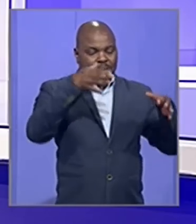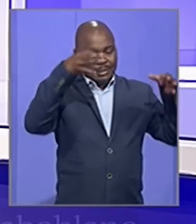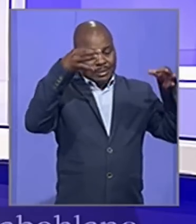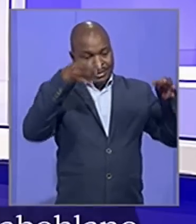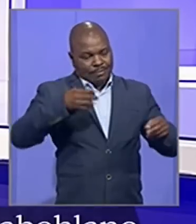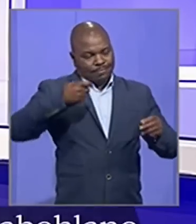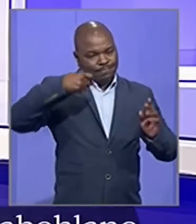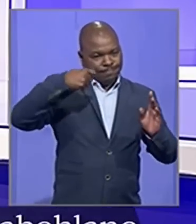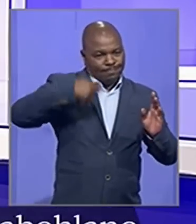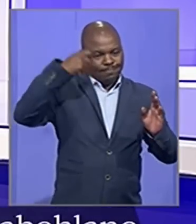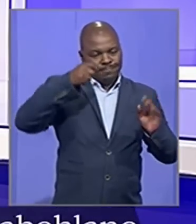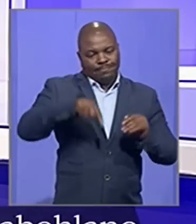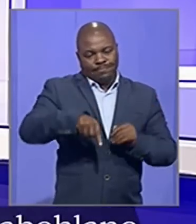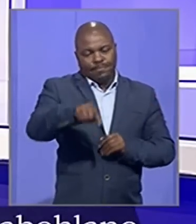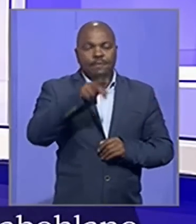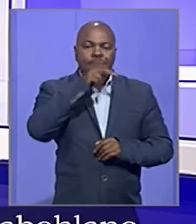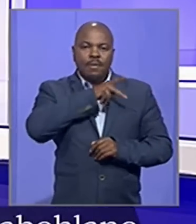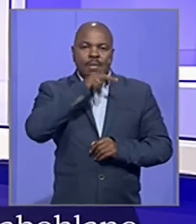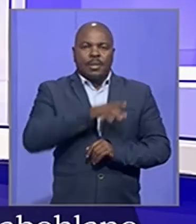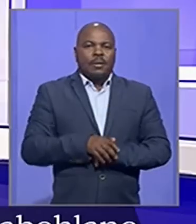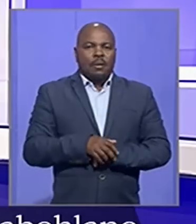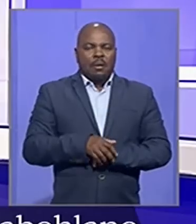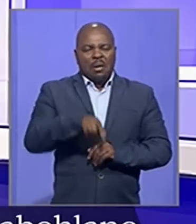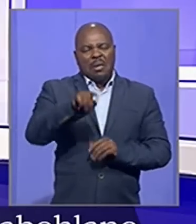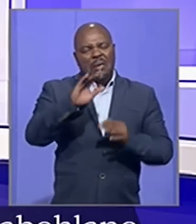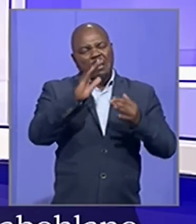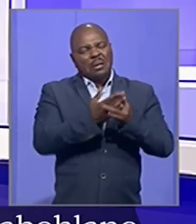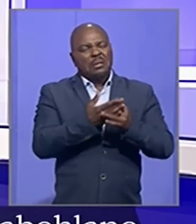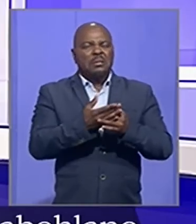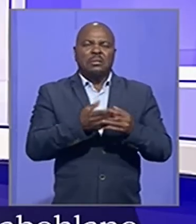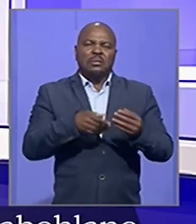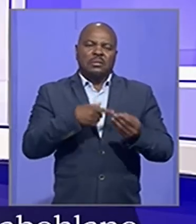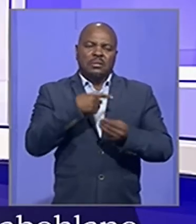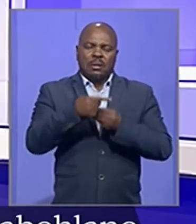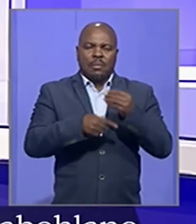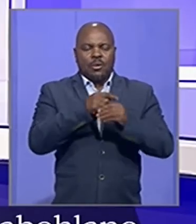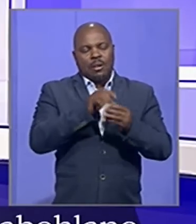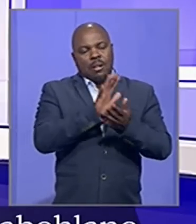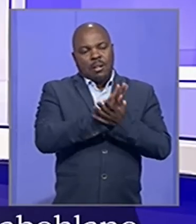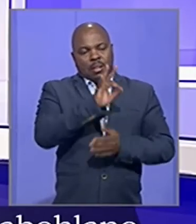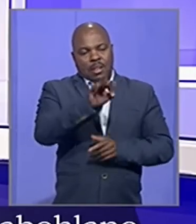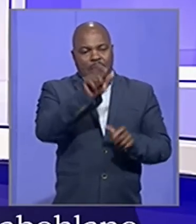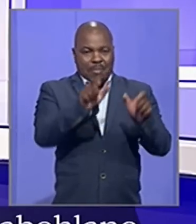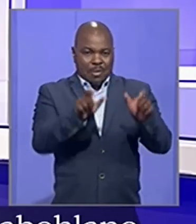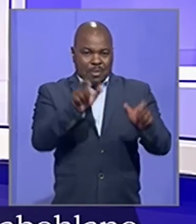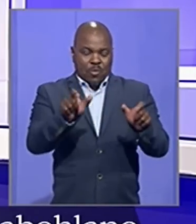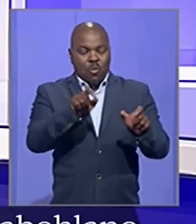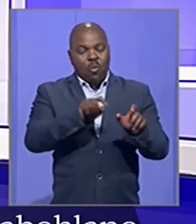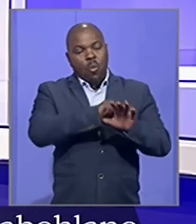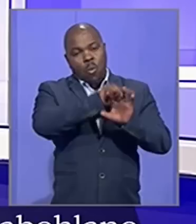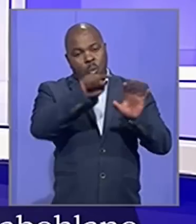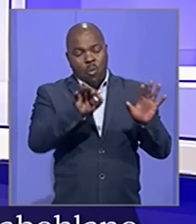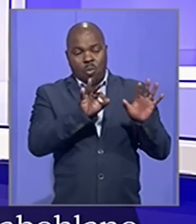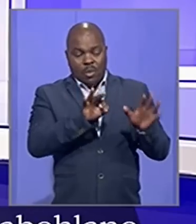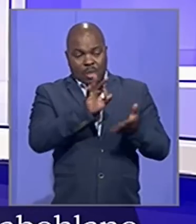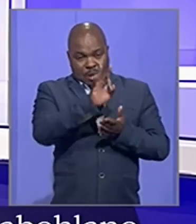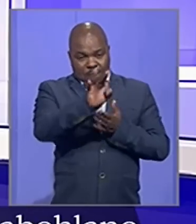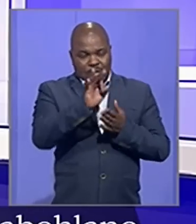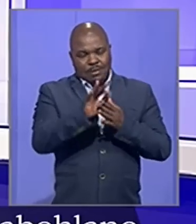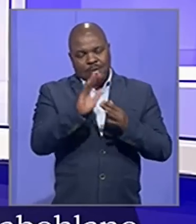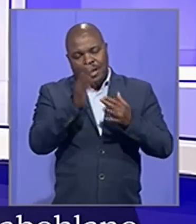tla thieletswa ka Labohlano. Molato wo o akaretša balatofatšwa ba 13 bao ba lebanego le ditatofatšo